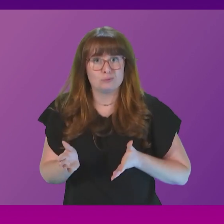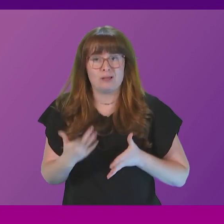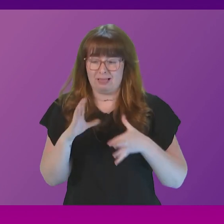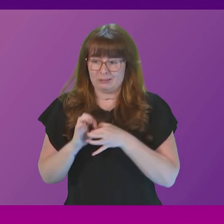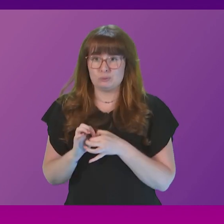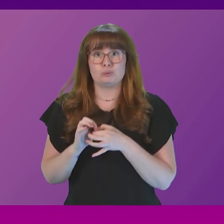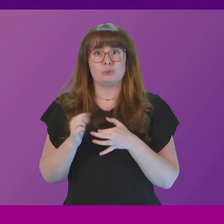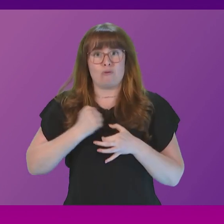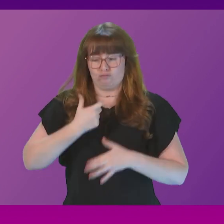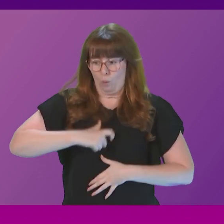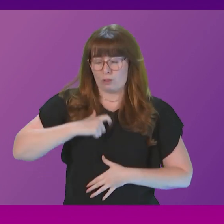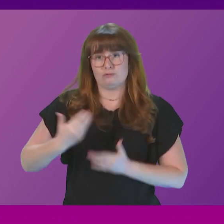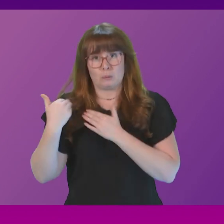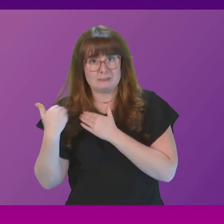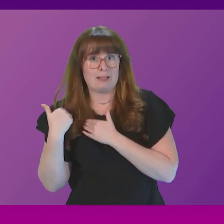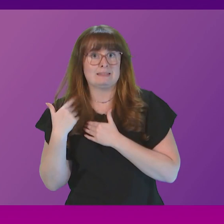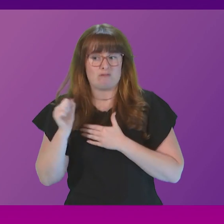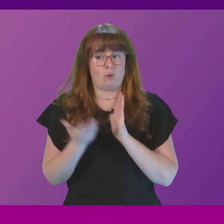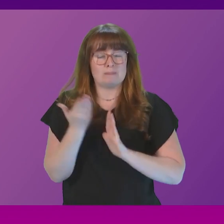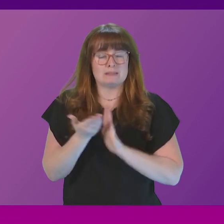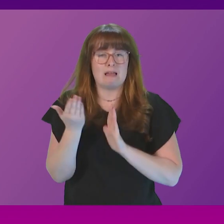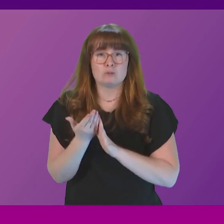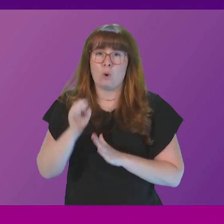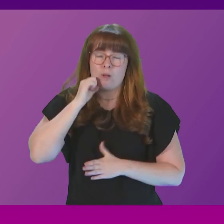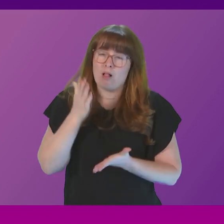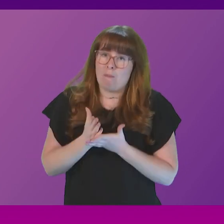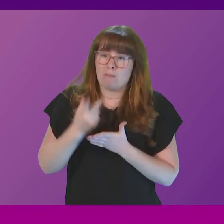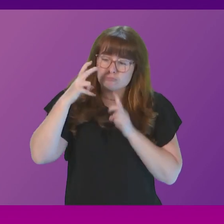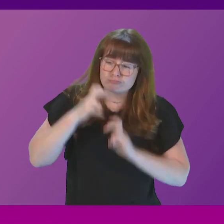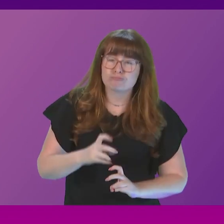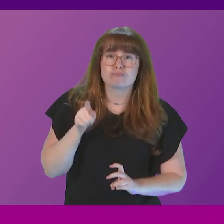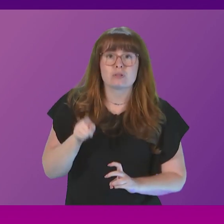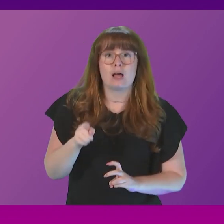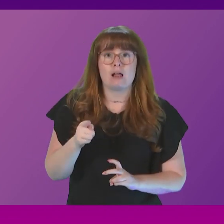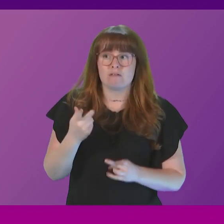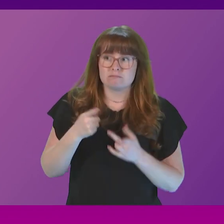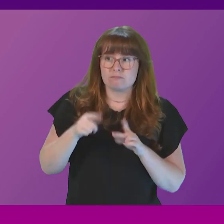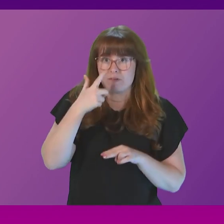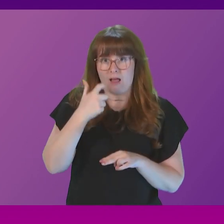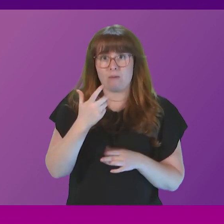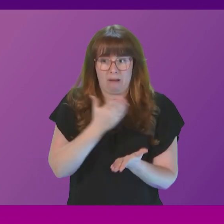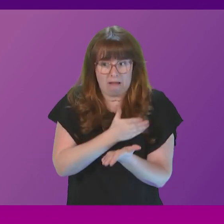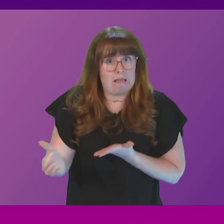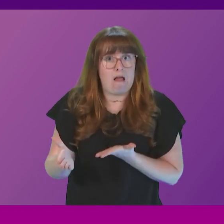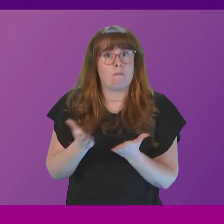the remits, roles and responsibilities. So I'll certainly look at that, and really, and if we can make that absolutely